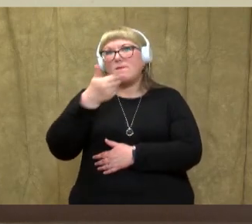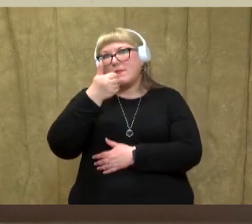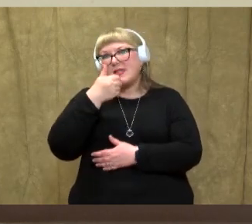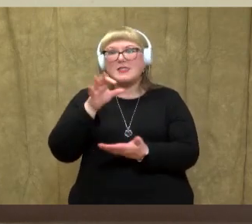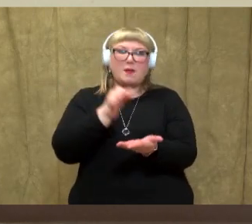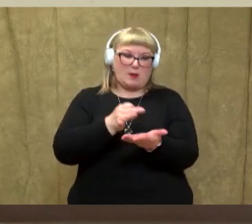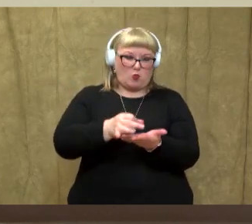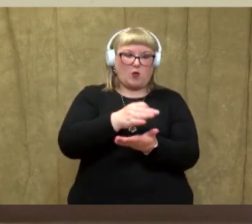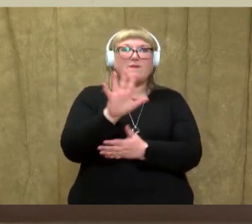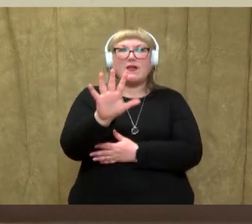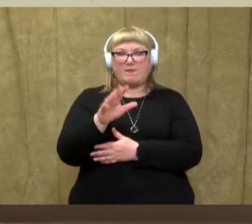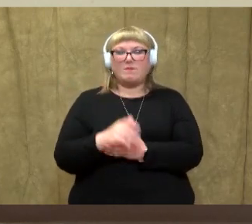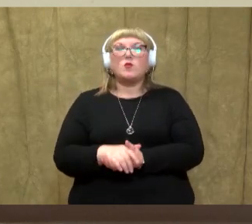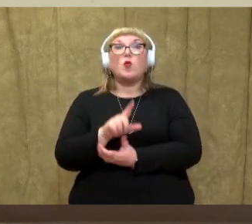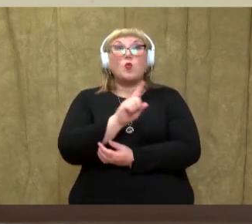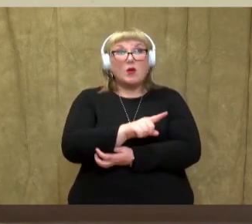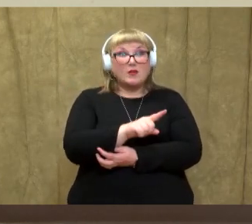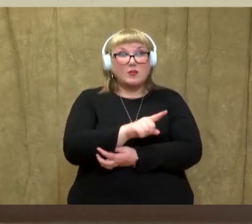1,